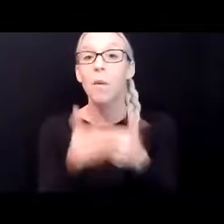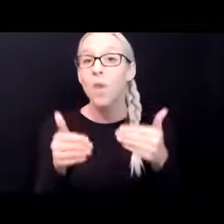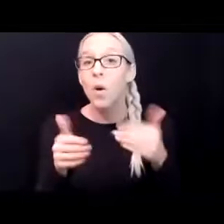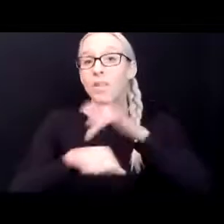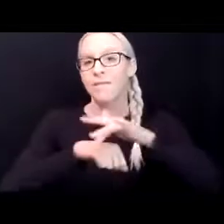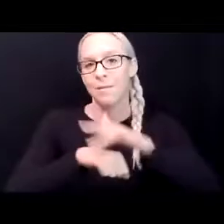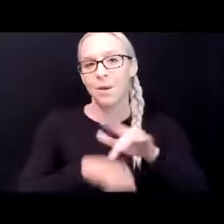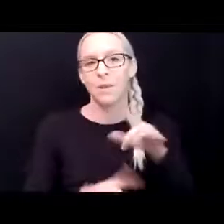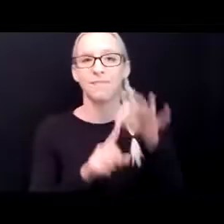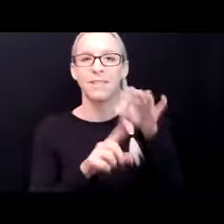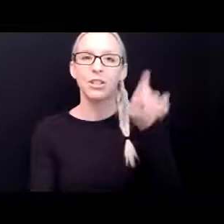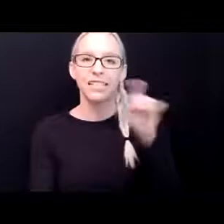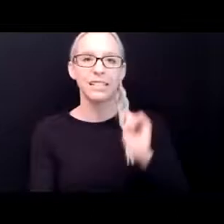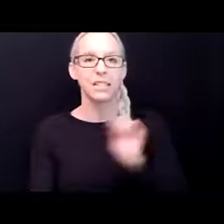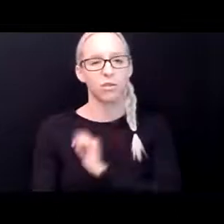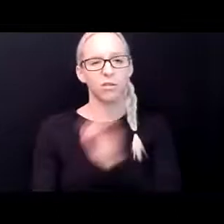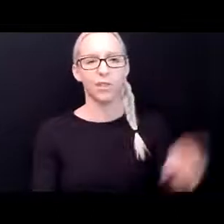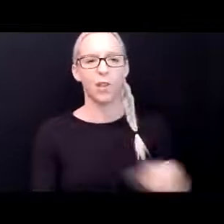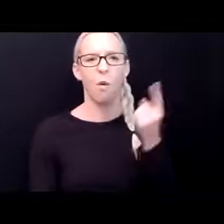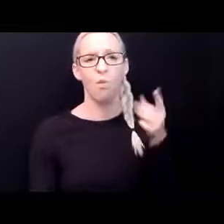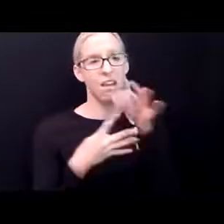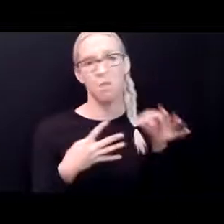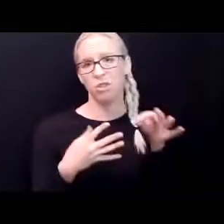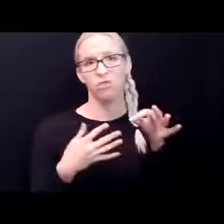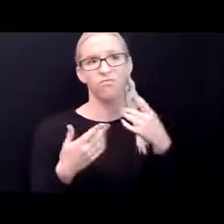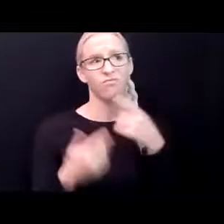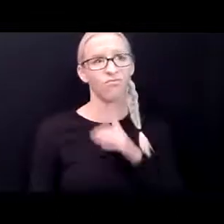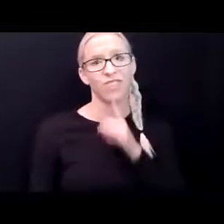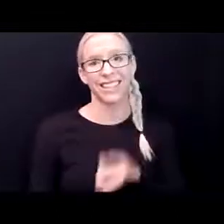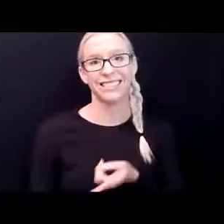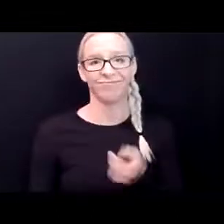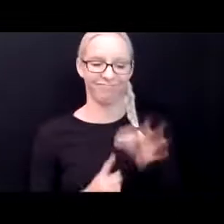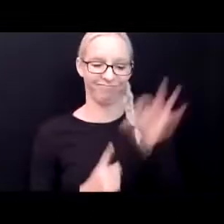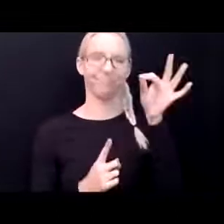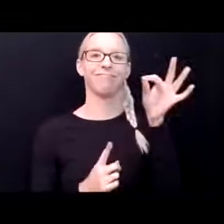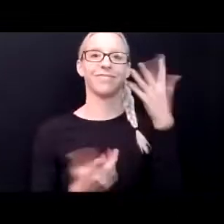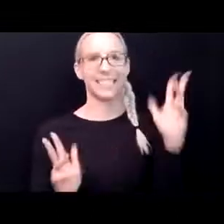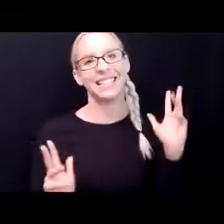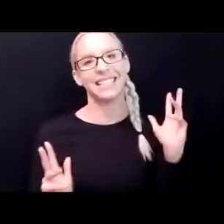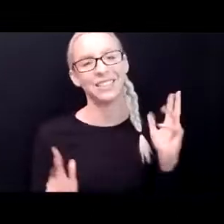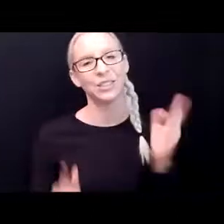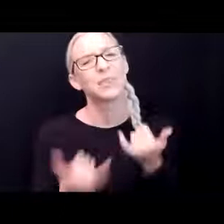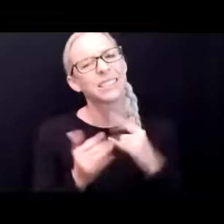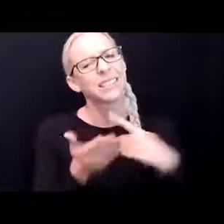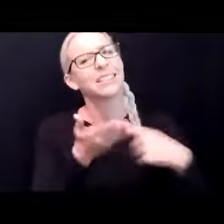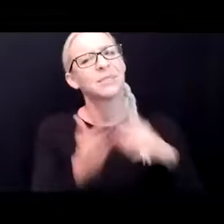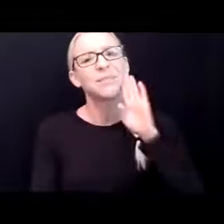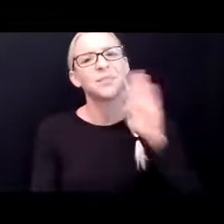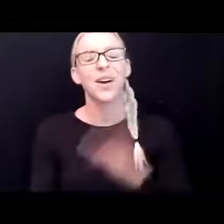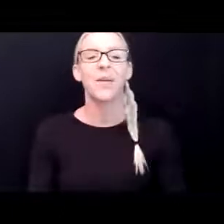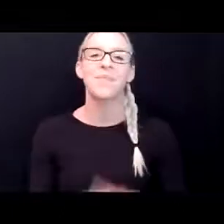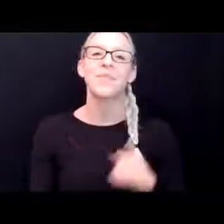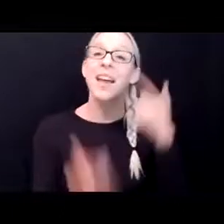trusts were the only game in town, really. And so we're going to talk about them because they're still there. And I agree also